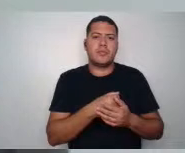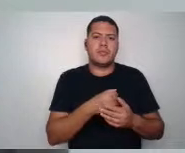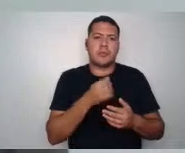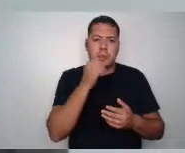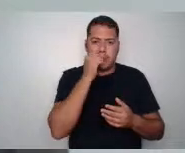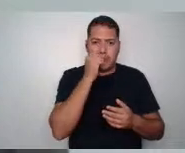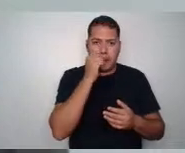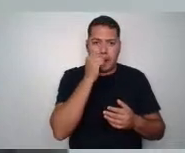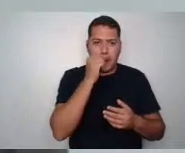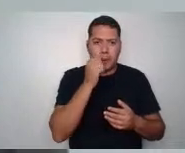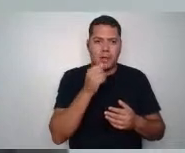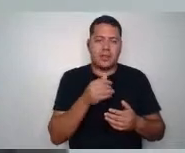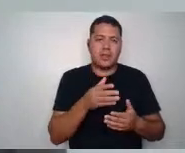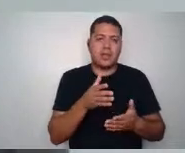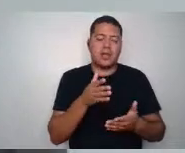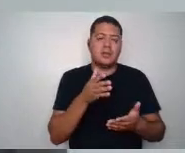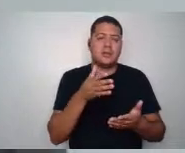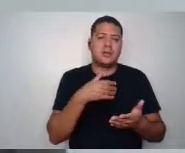26 years old.